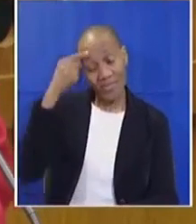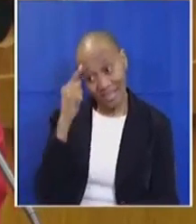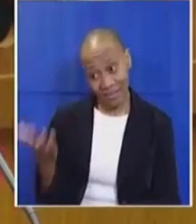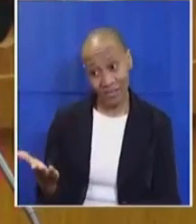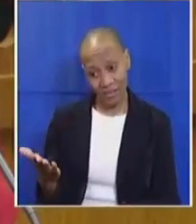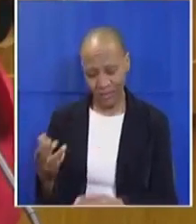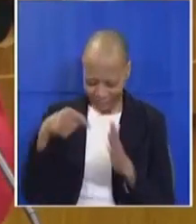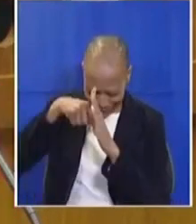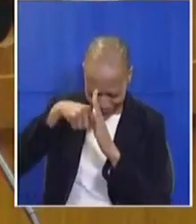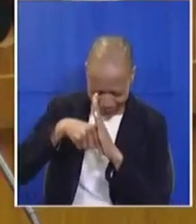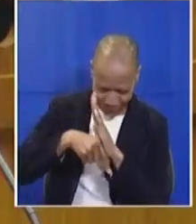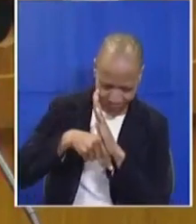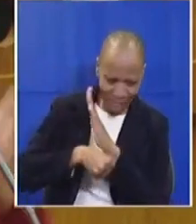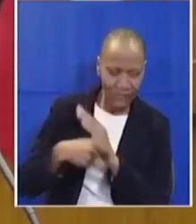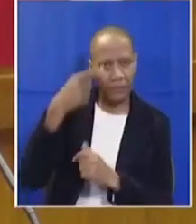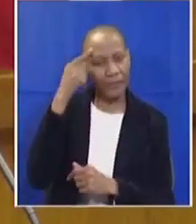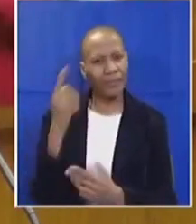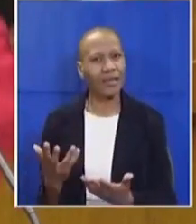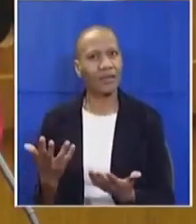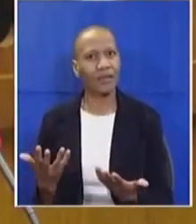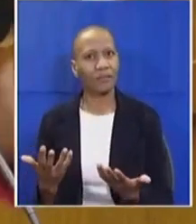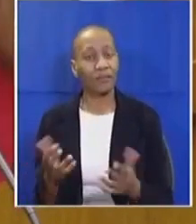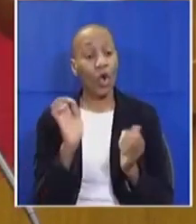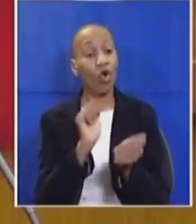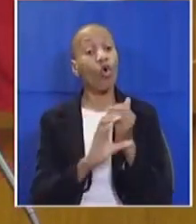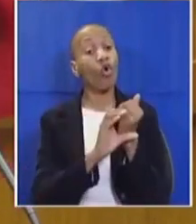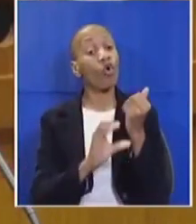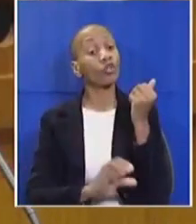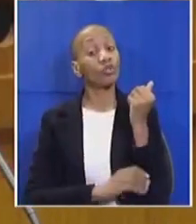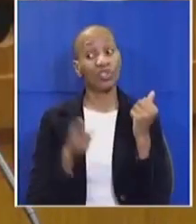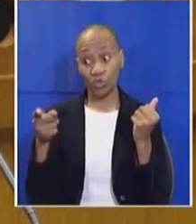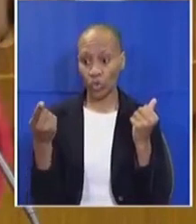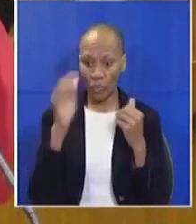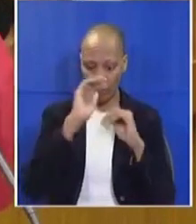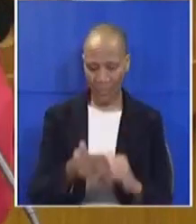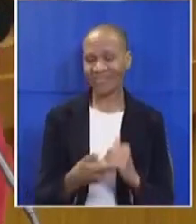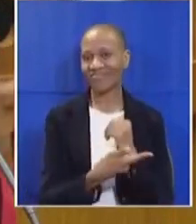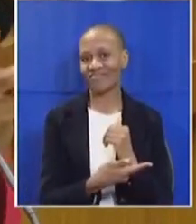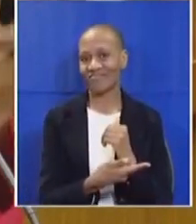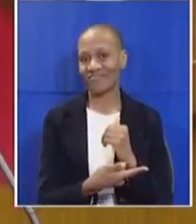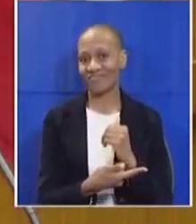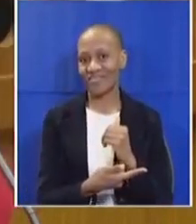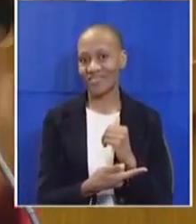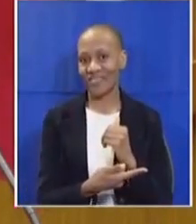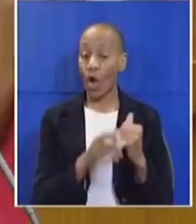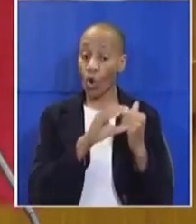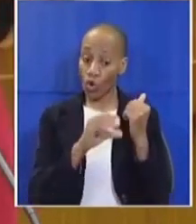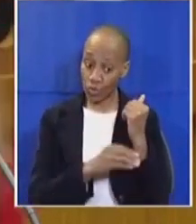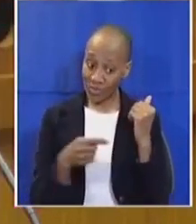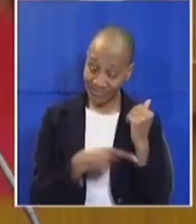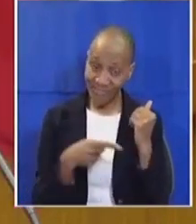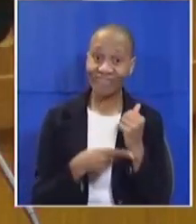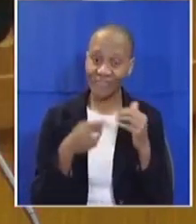very hard and think very properly about this constitution that you're going to defend here, that it is the constitution